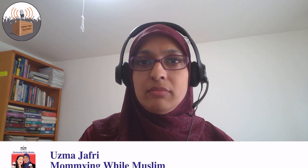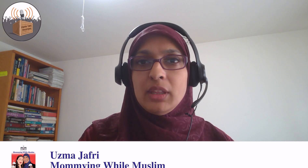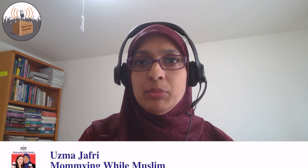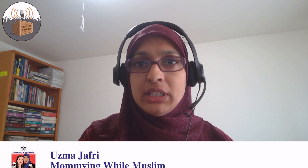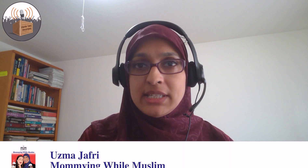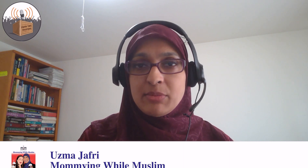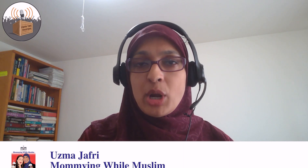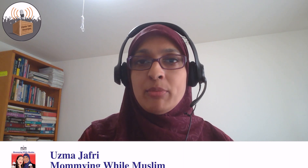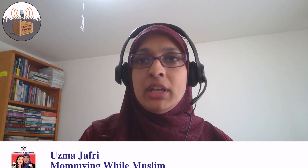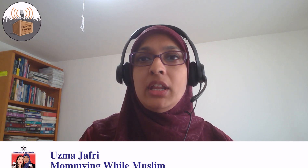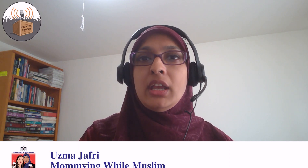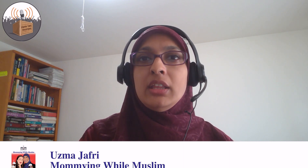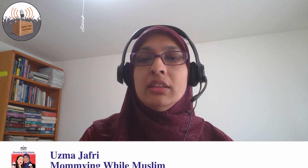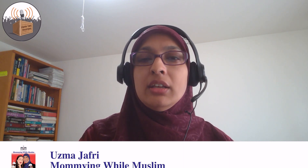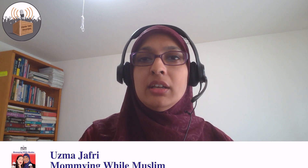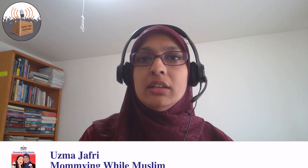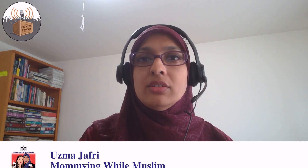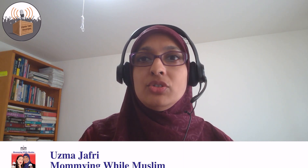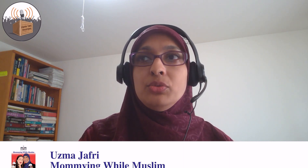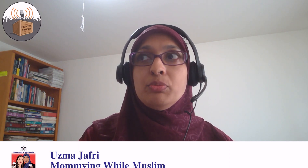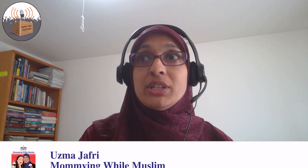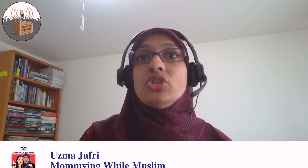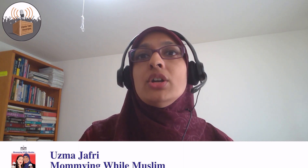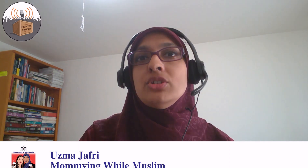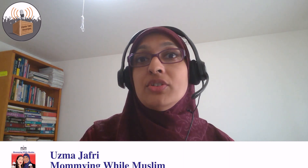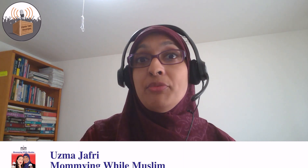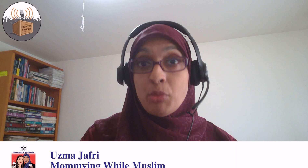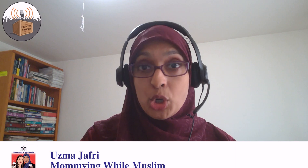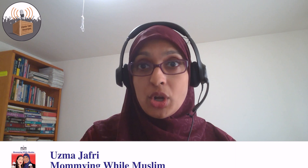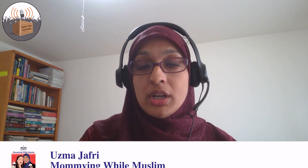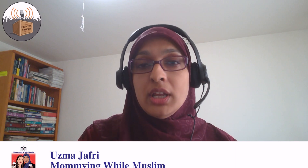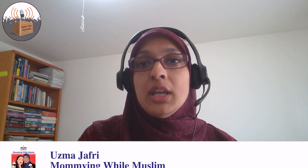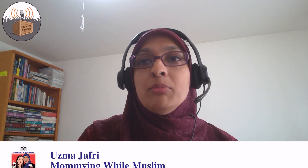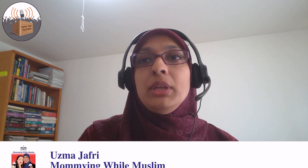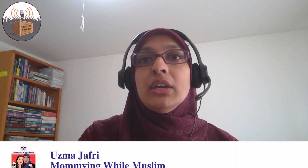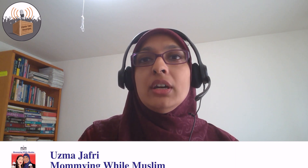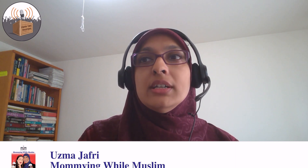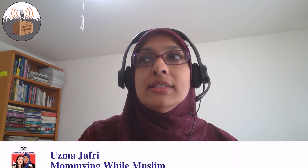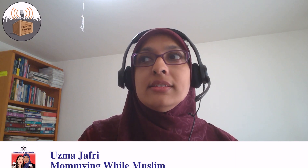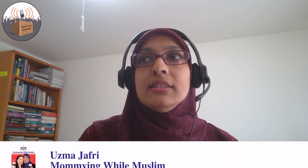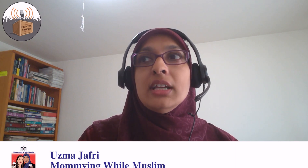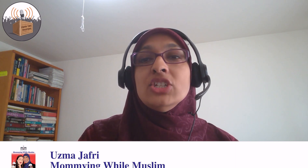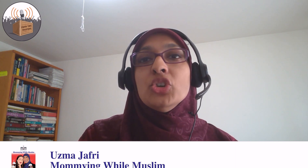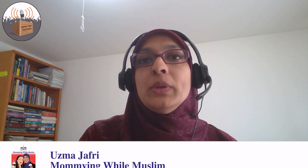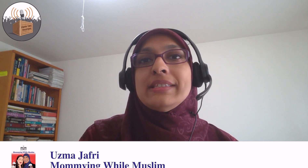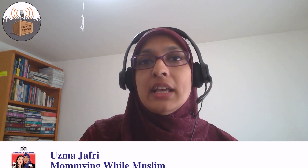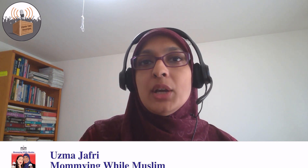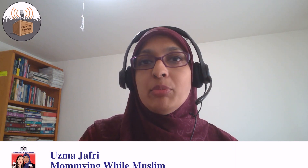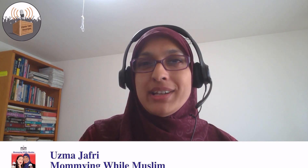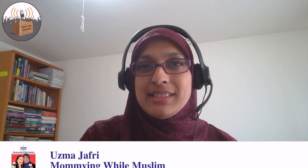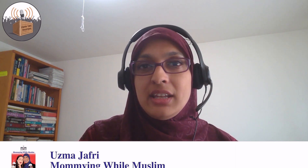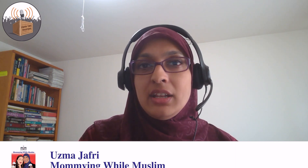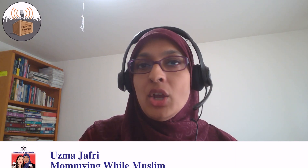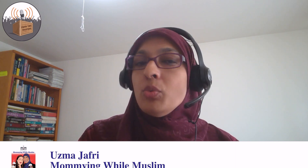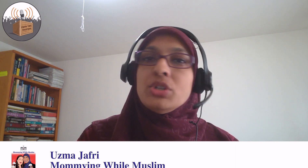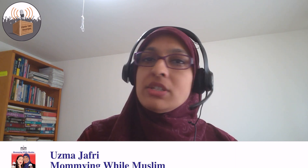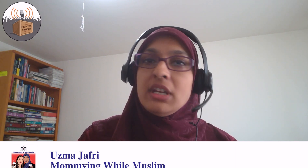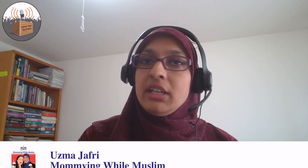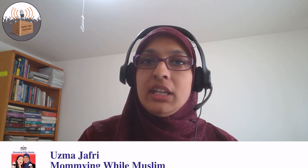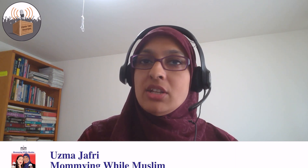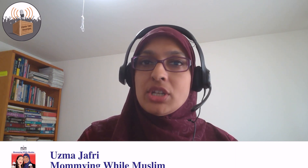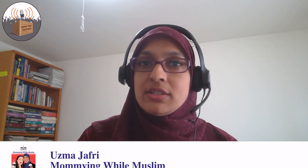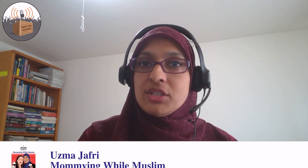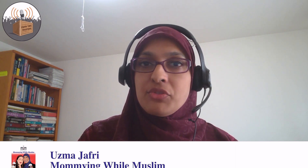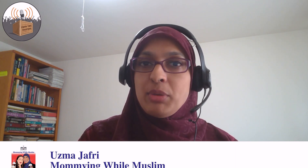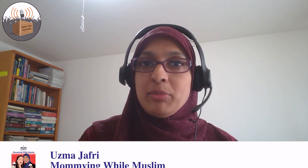Police Department to press charges of murder, because until we set a precedent, we're